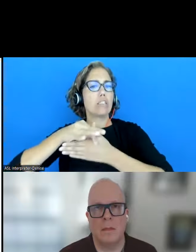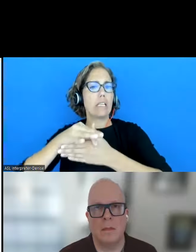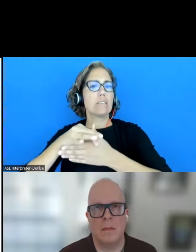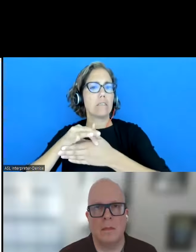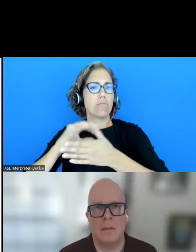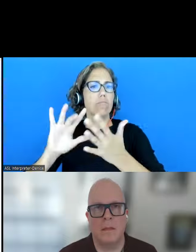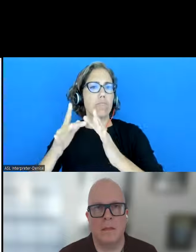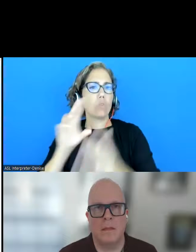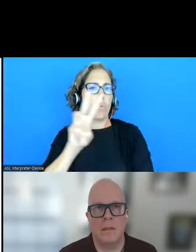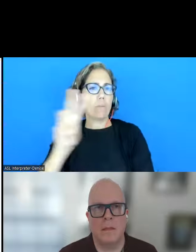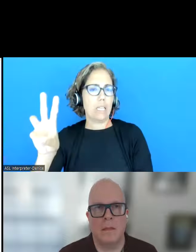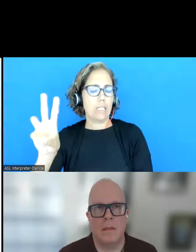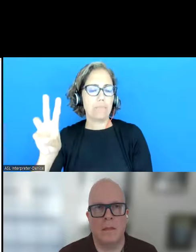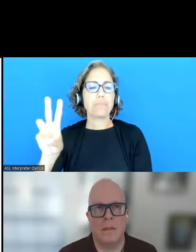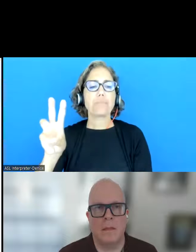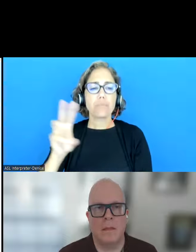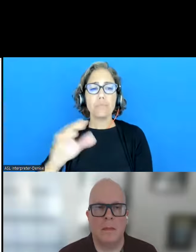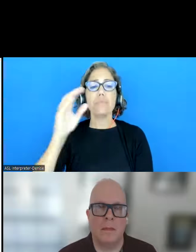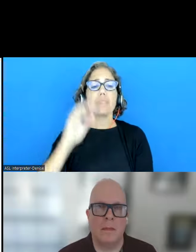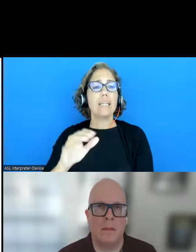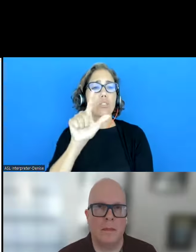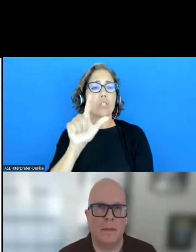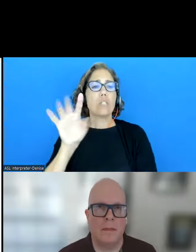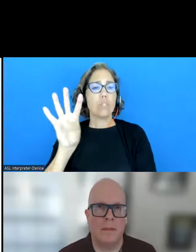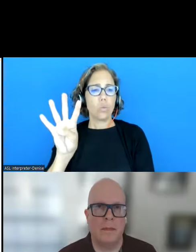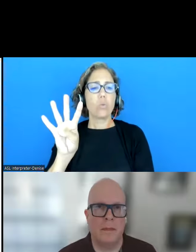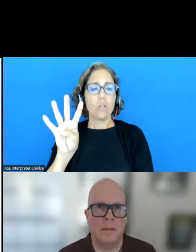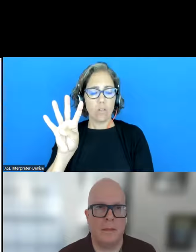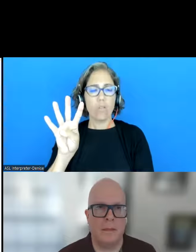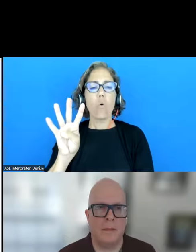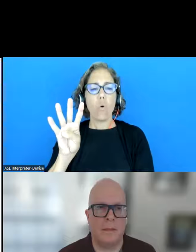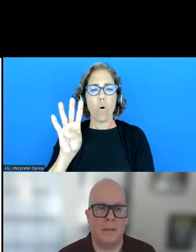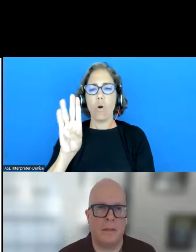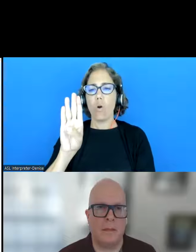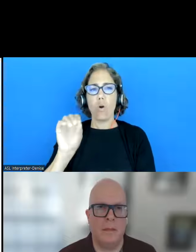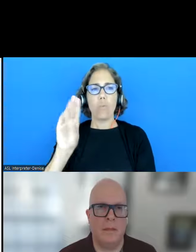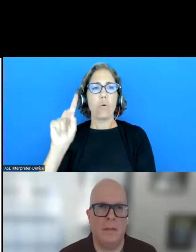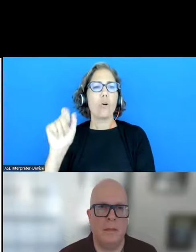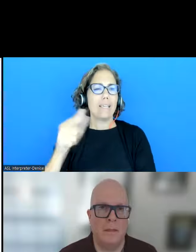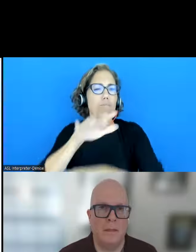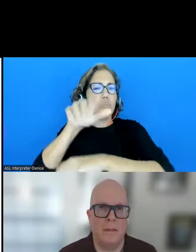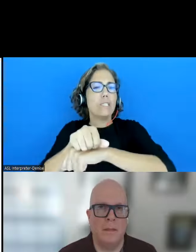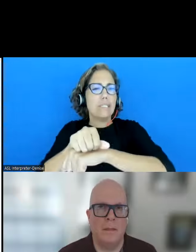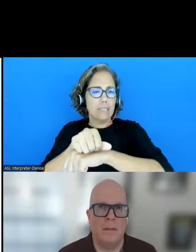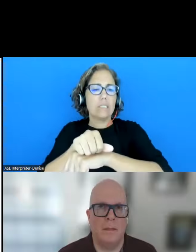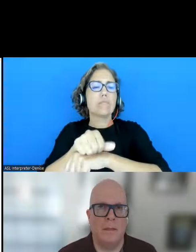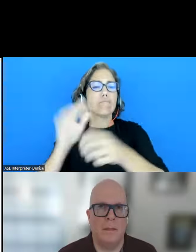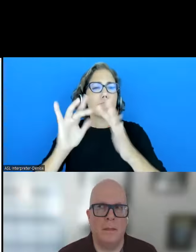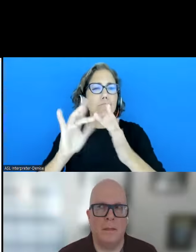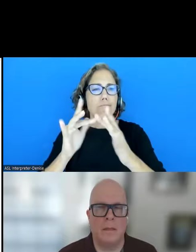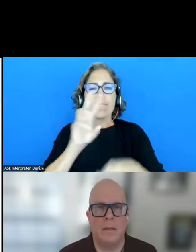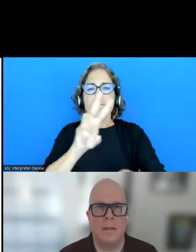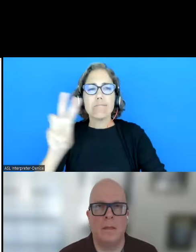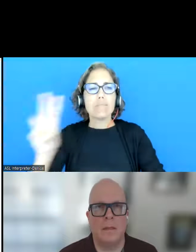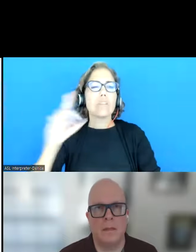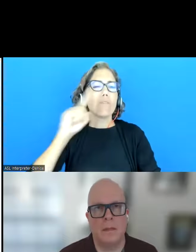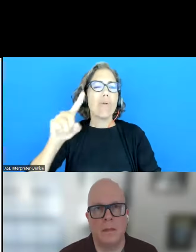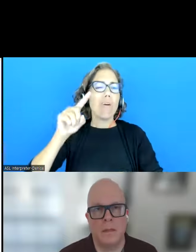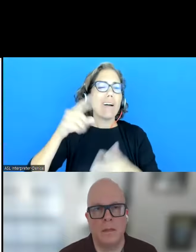websites. And then we have 24 booking websites for airlines and